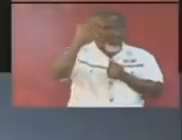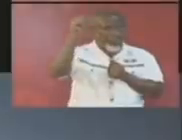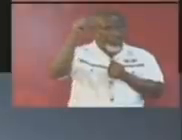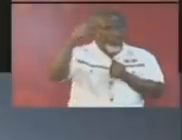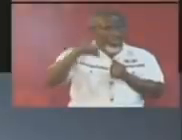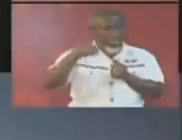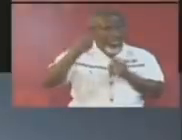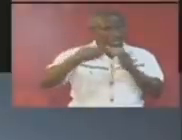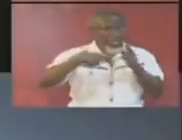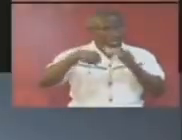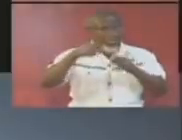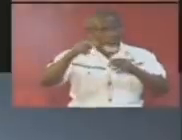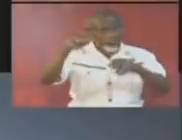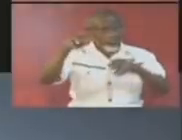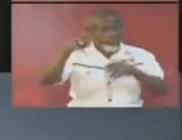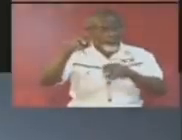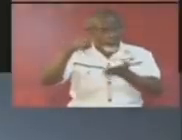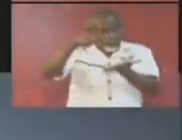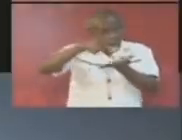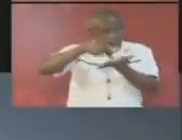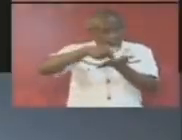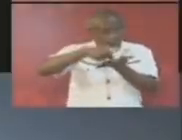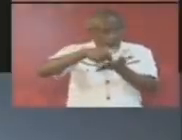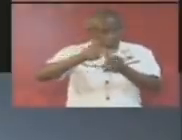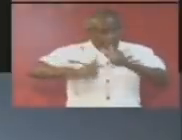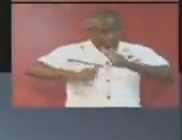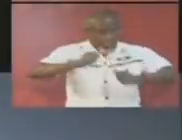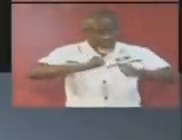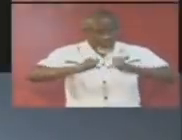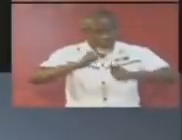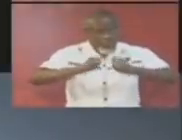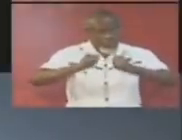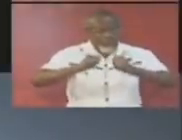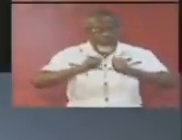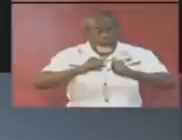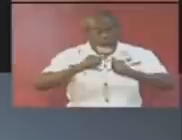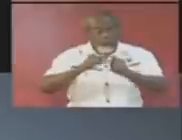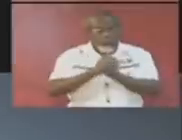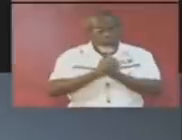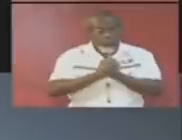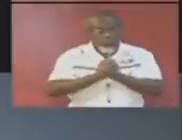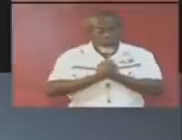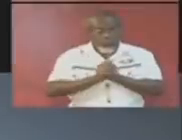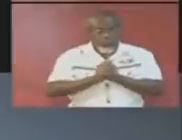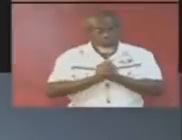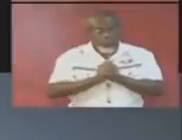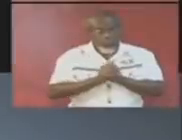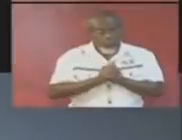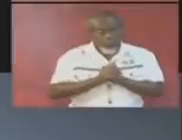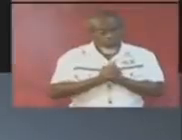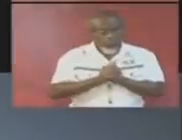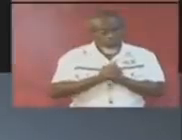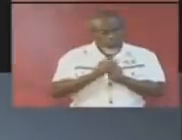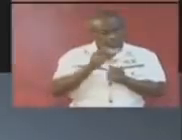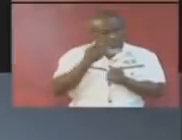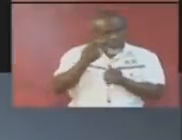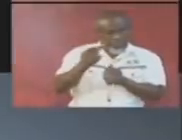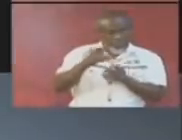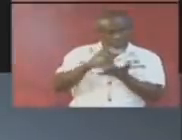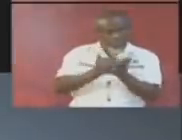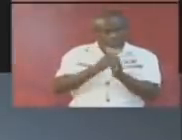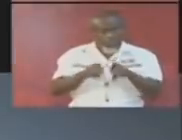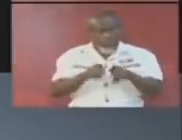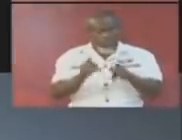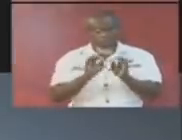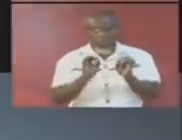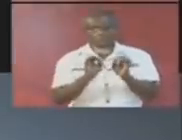Dr. Tiffany Hoyt would have already expressed concern over the lack of adherence to some COVID-19 guidelines, especially over the weekend and